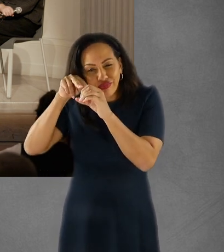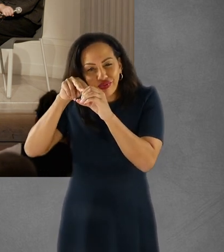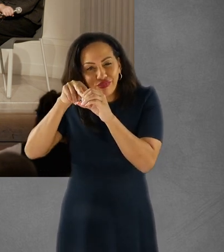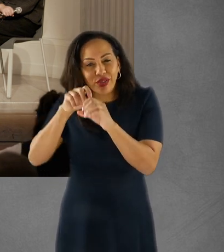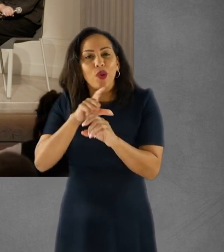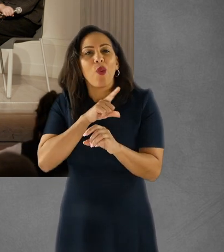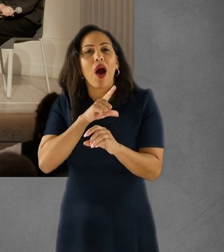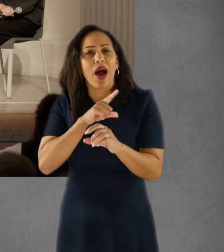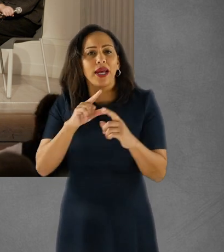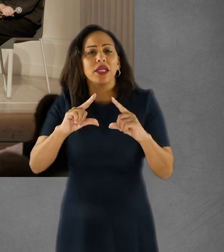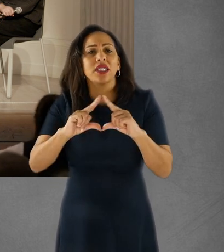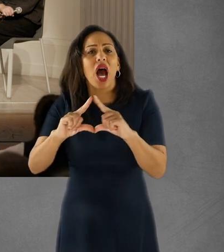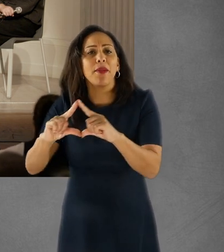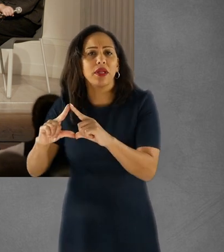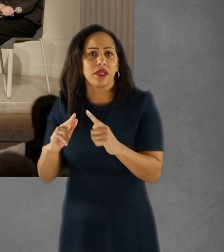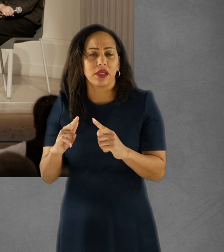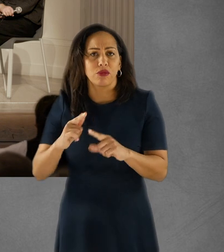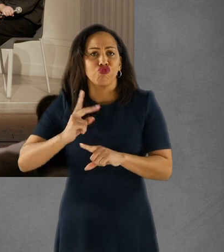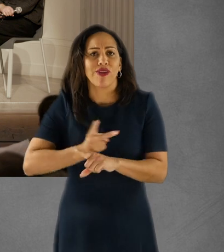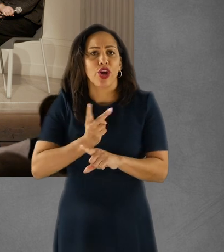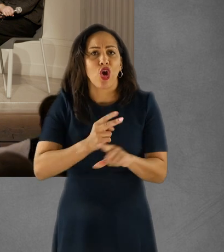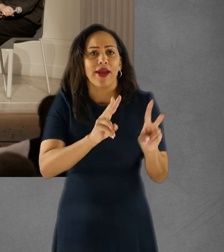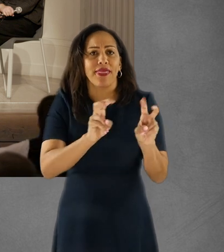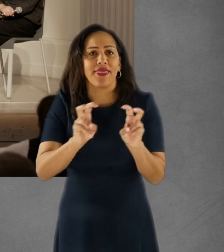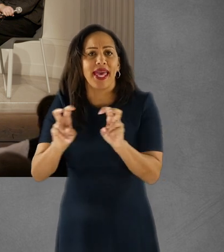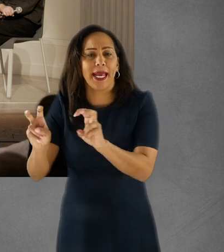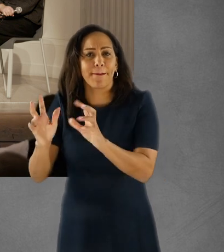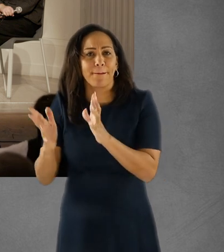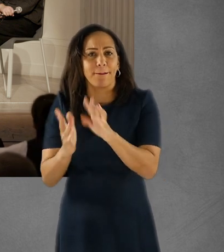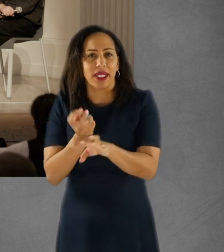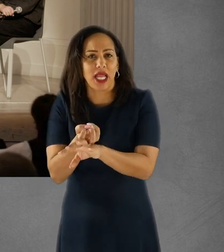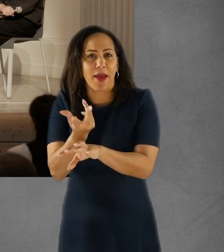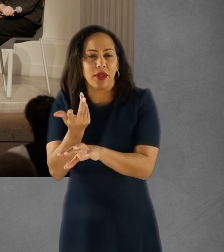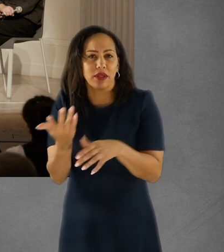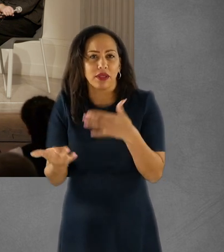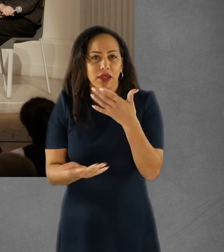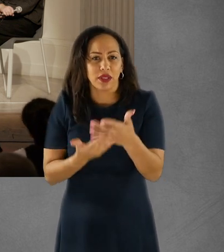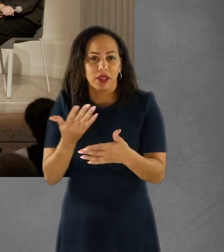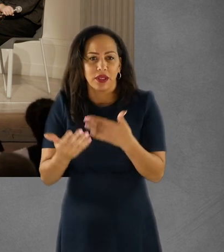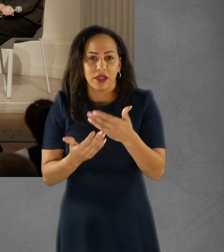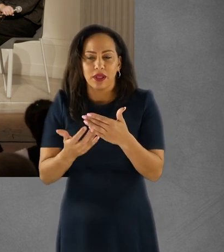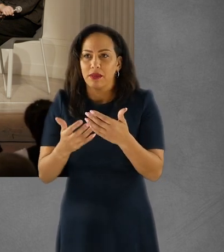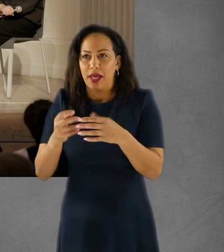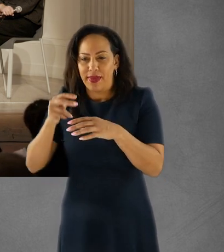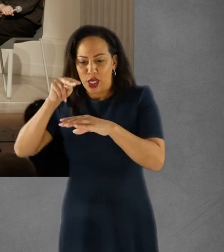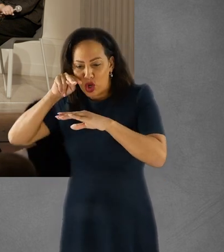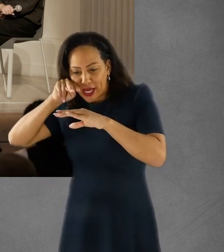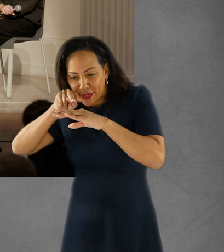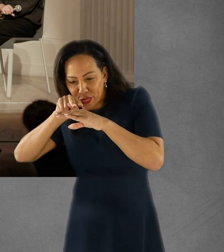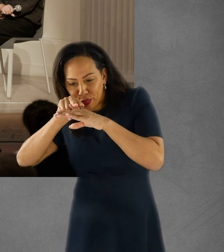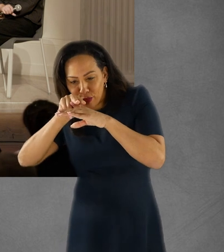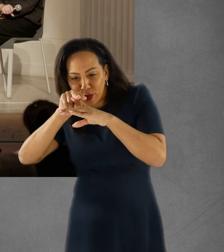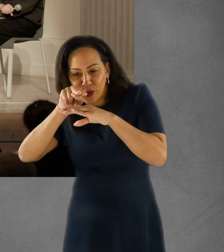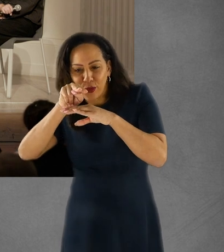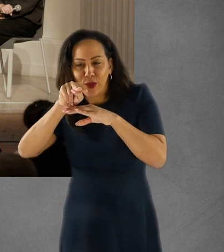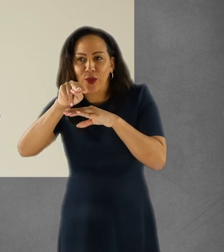last shots. Because also, diamond was kind of a recurring theme, and there was something in perhaps going through it which